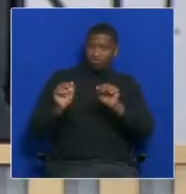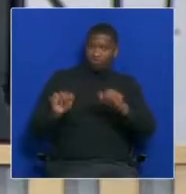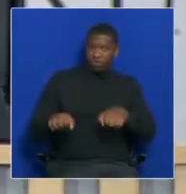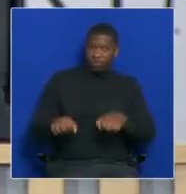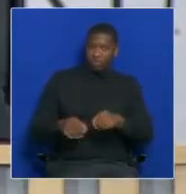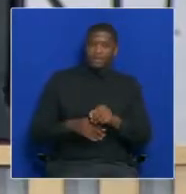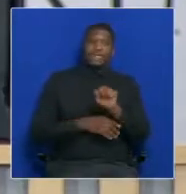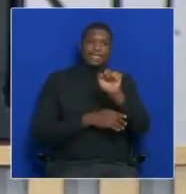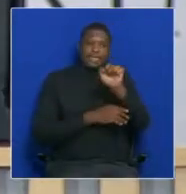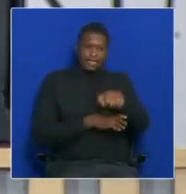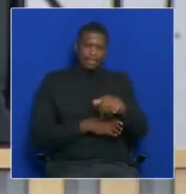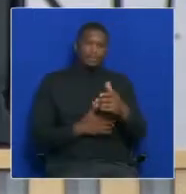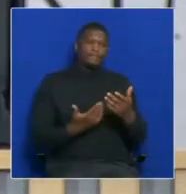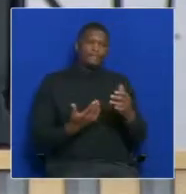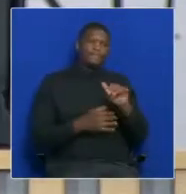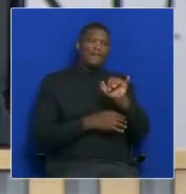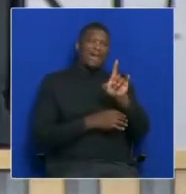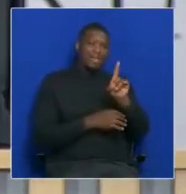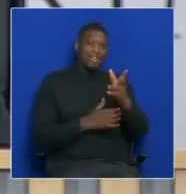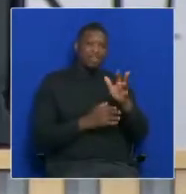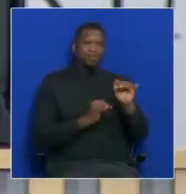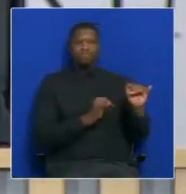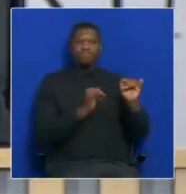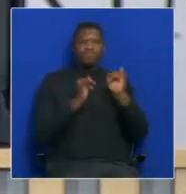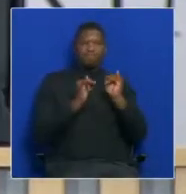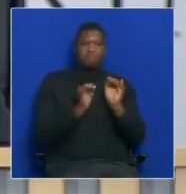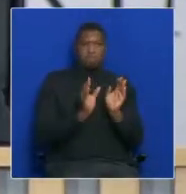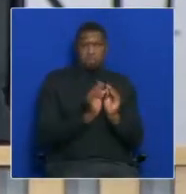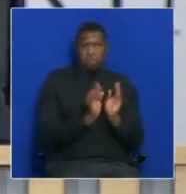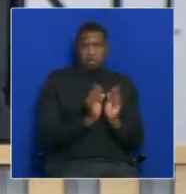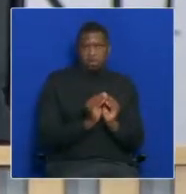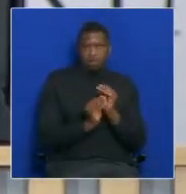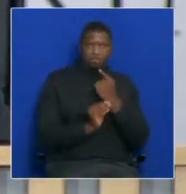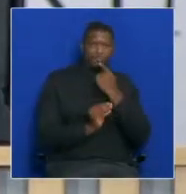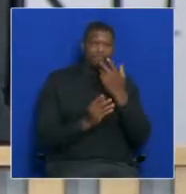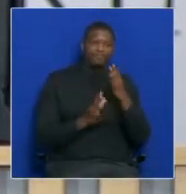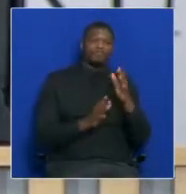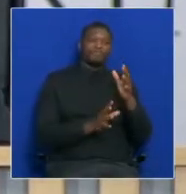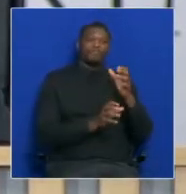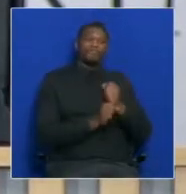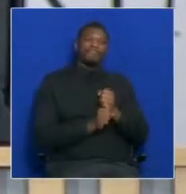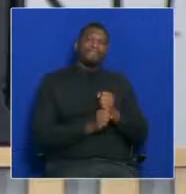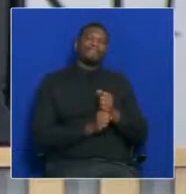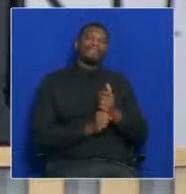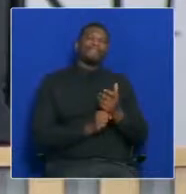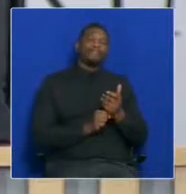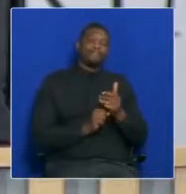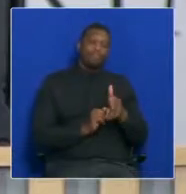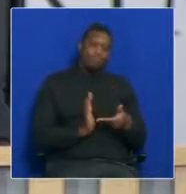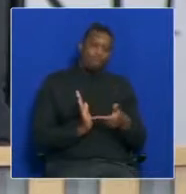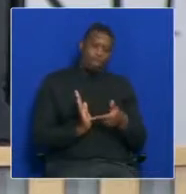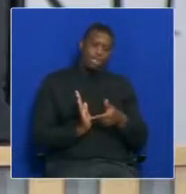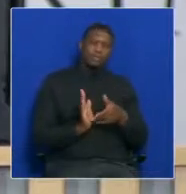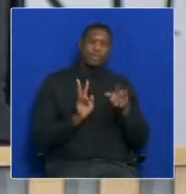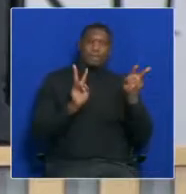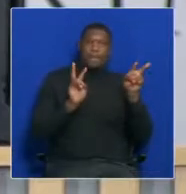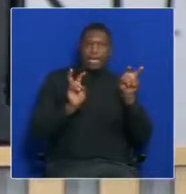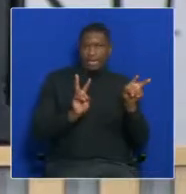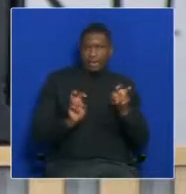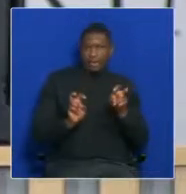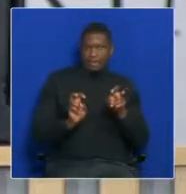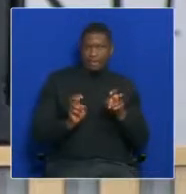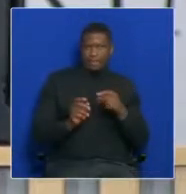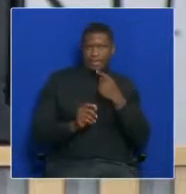meeting to say she received this matter and that invited also